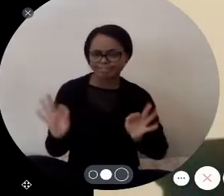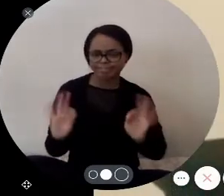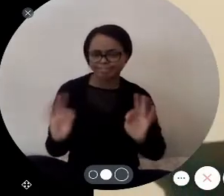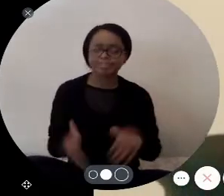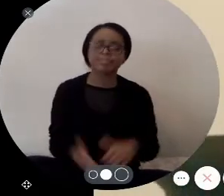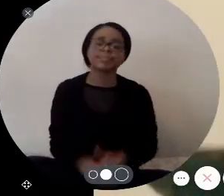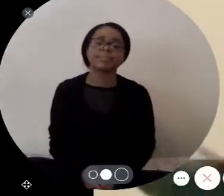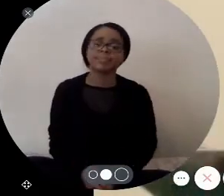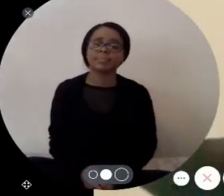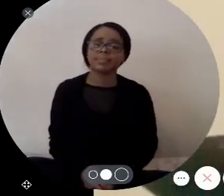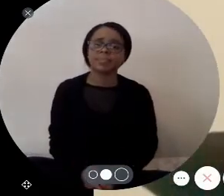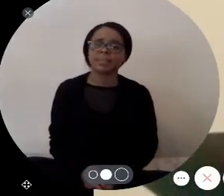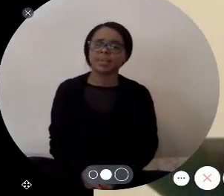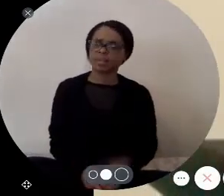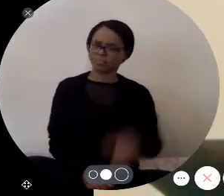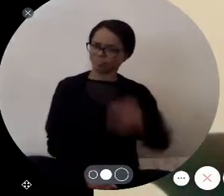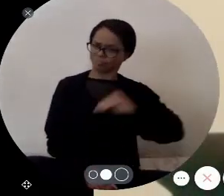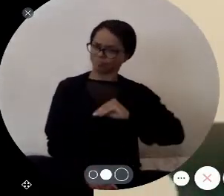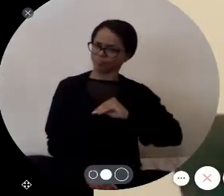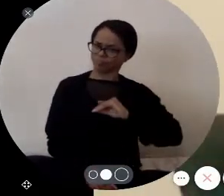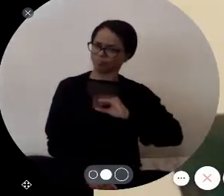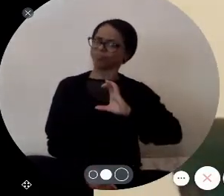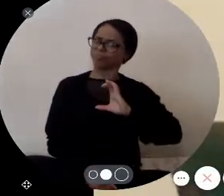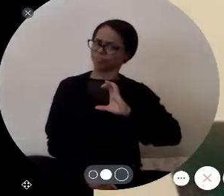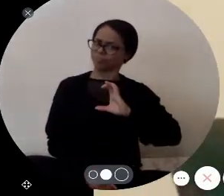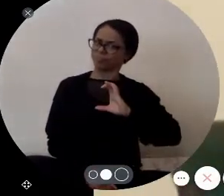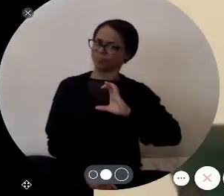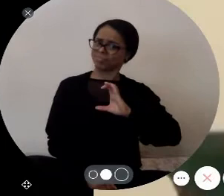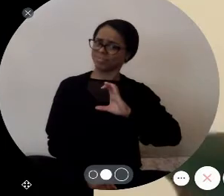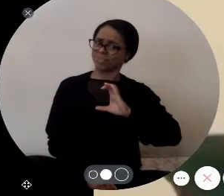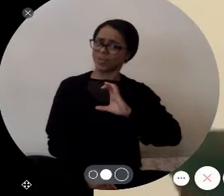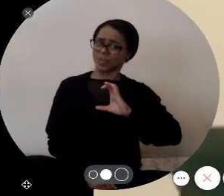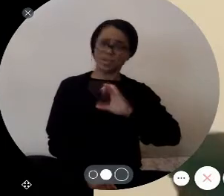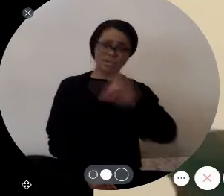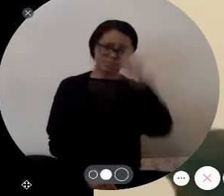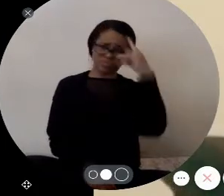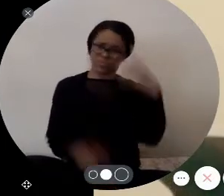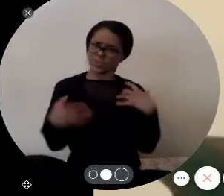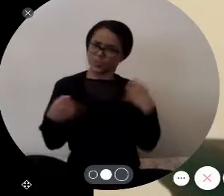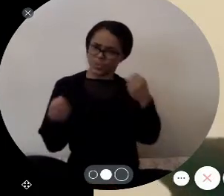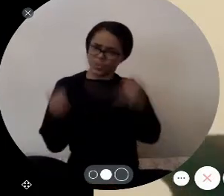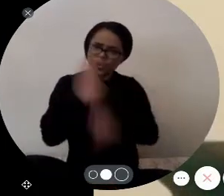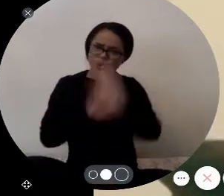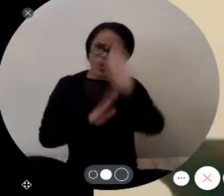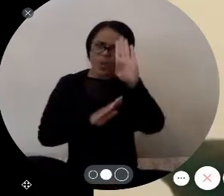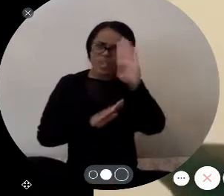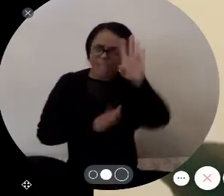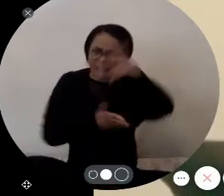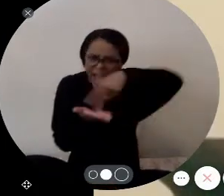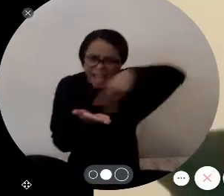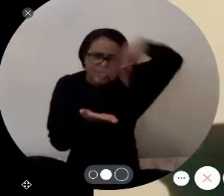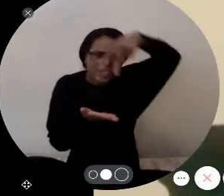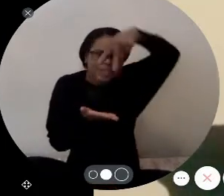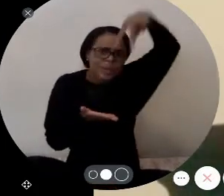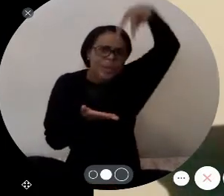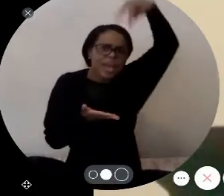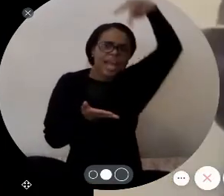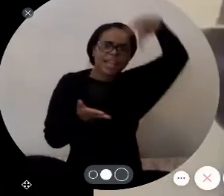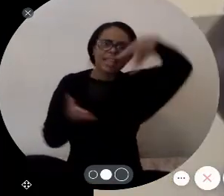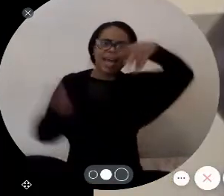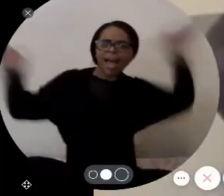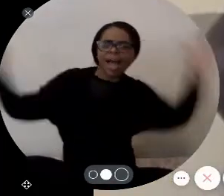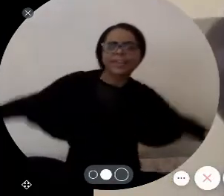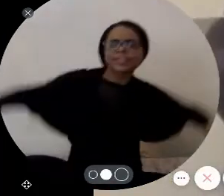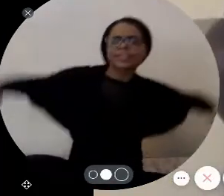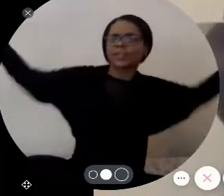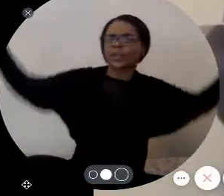The deeper her courage and confidence grew, the higher she went, the higher she flew. From the